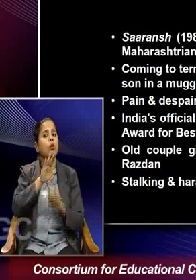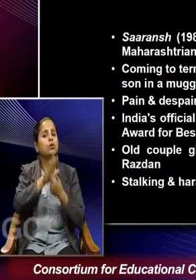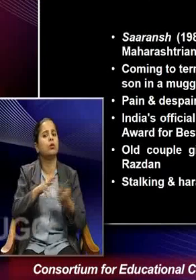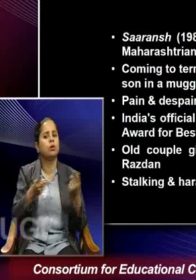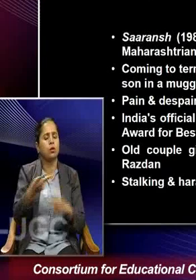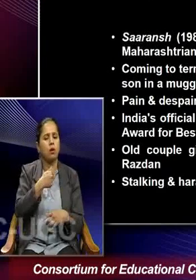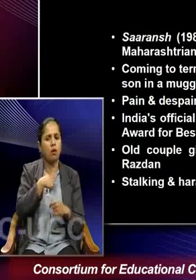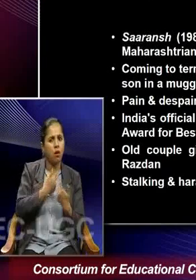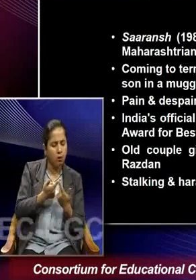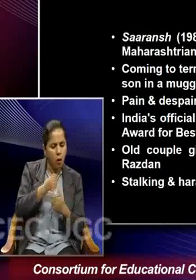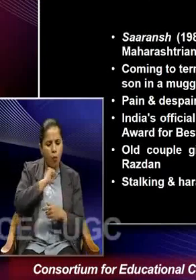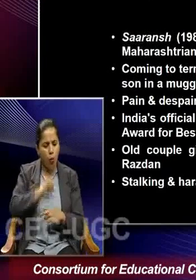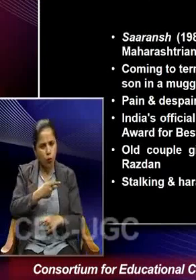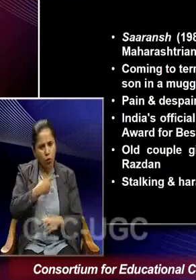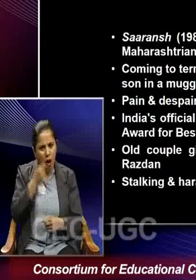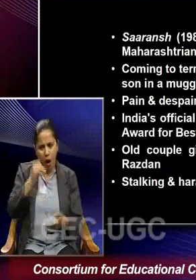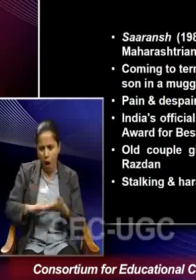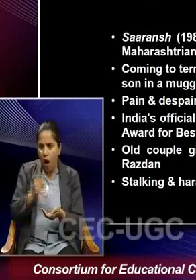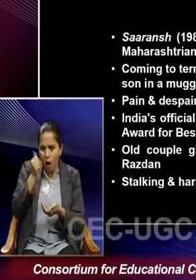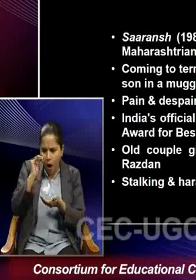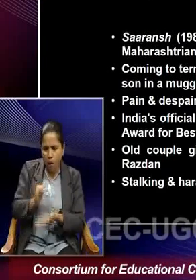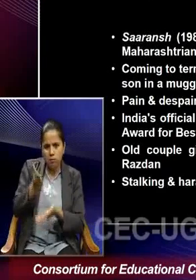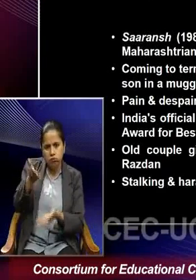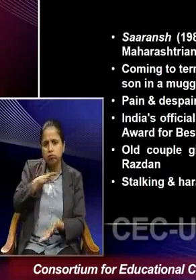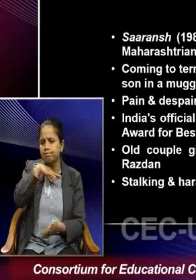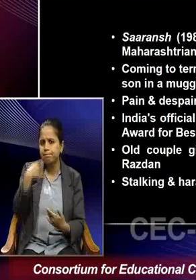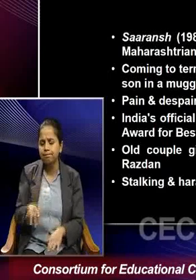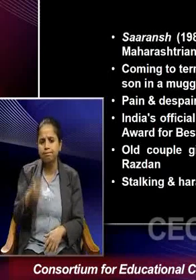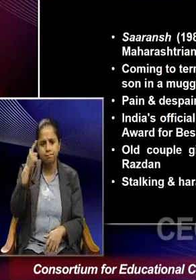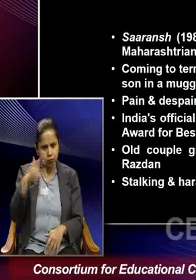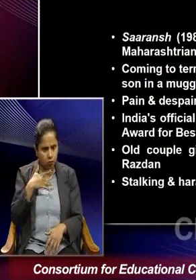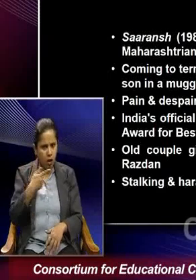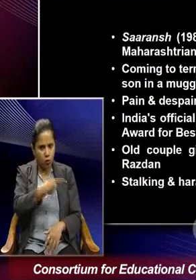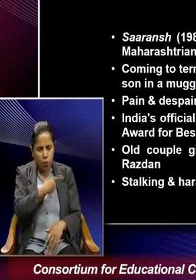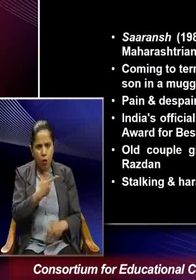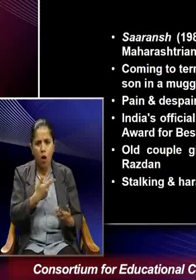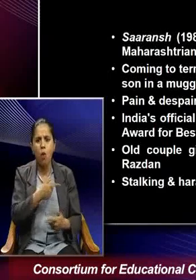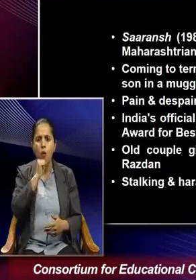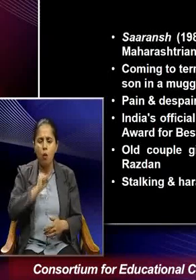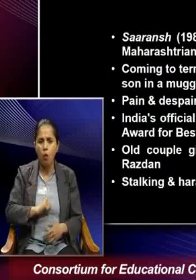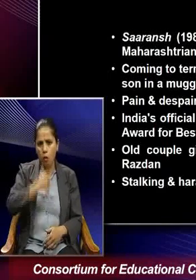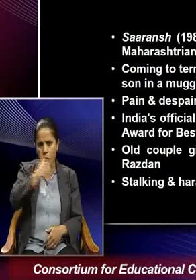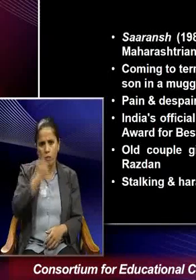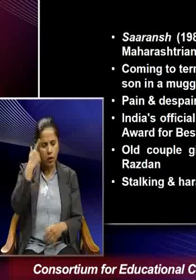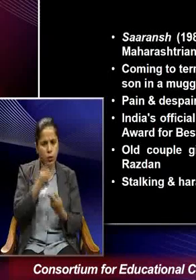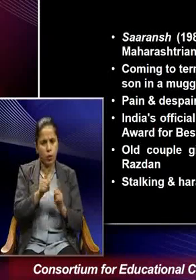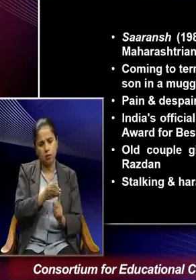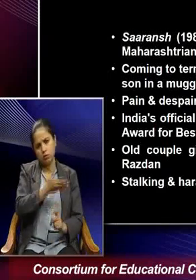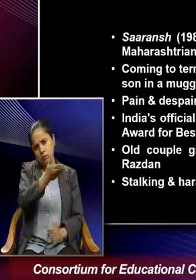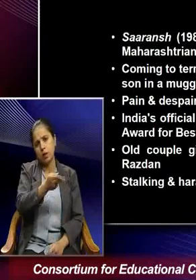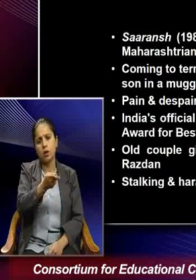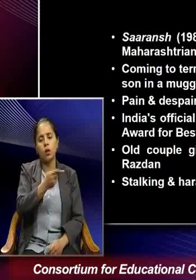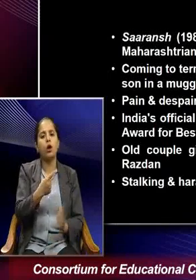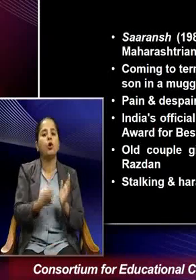despair of an elderly couple. And we find that how the old couple, they give a room on rent to